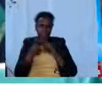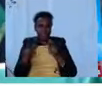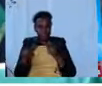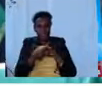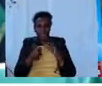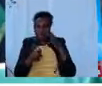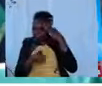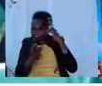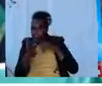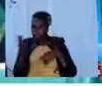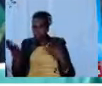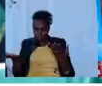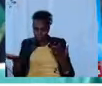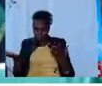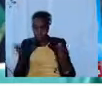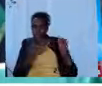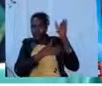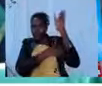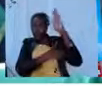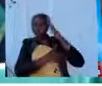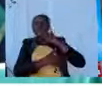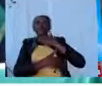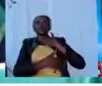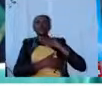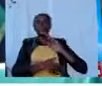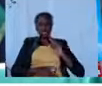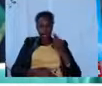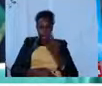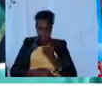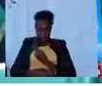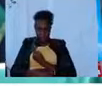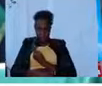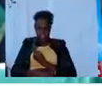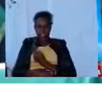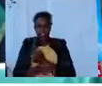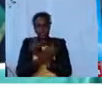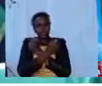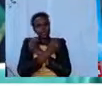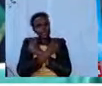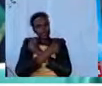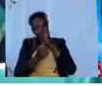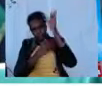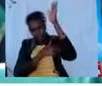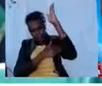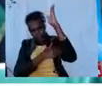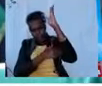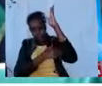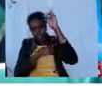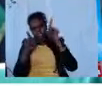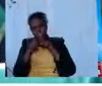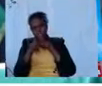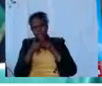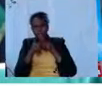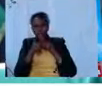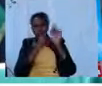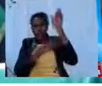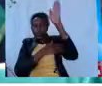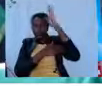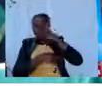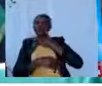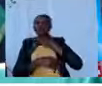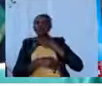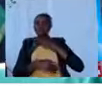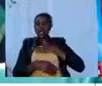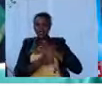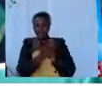sister? God wants us to love him. God wants our love for